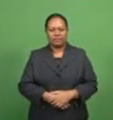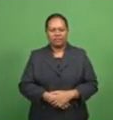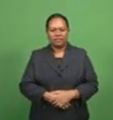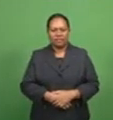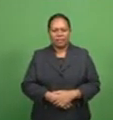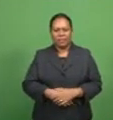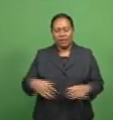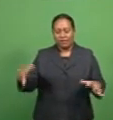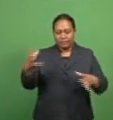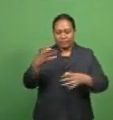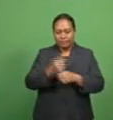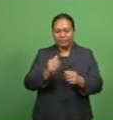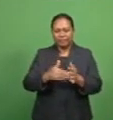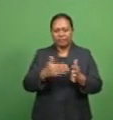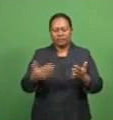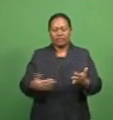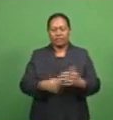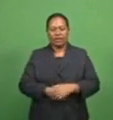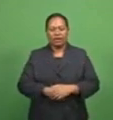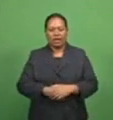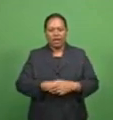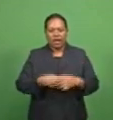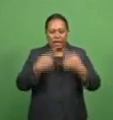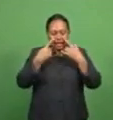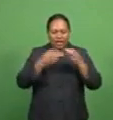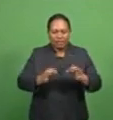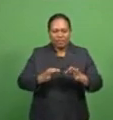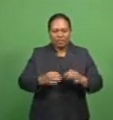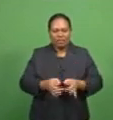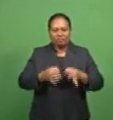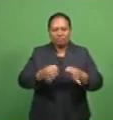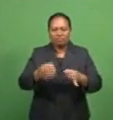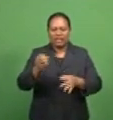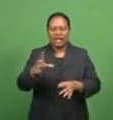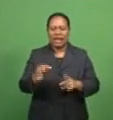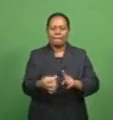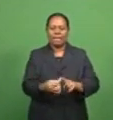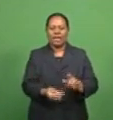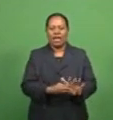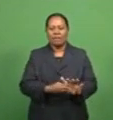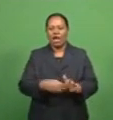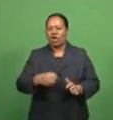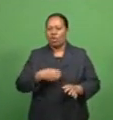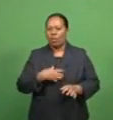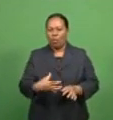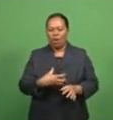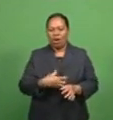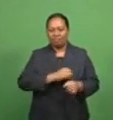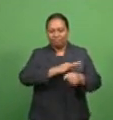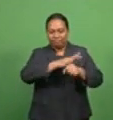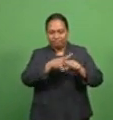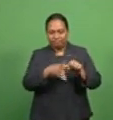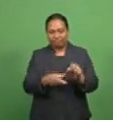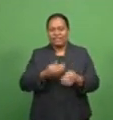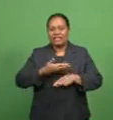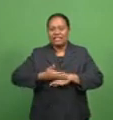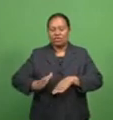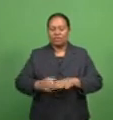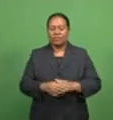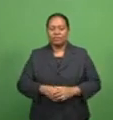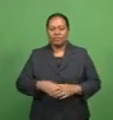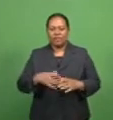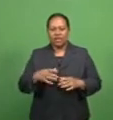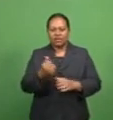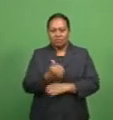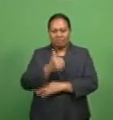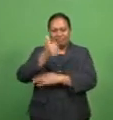Recapping the main stories for tonight, curfew moved back to 10 p.m. No new COVID-19 cases, and senior diplomat Saul